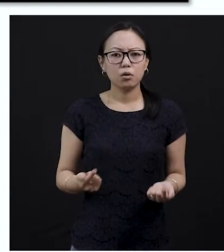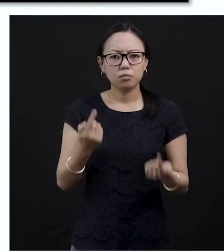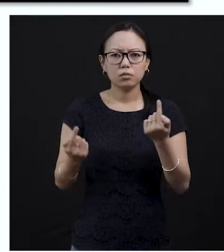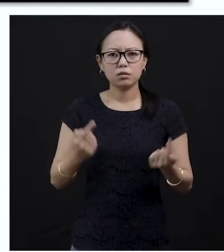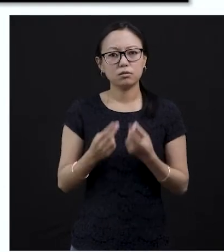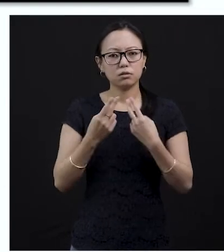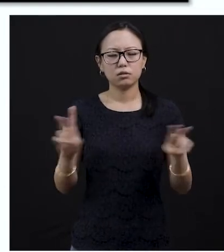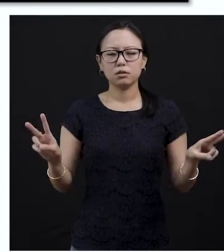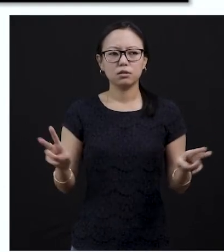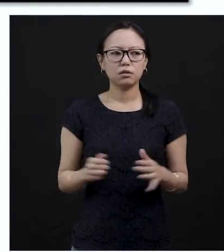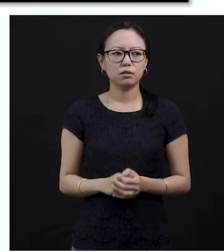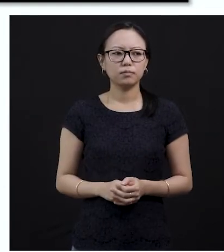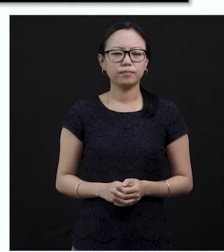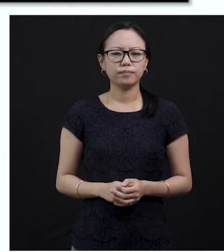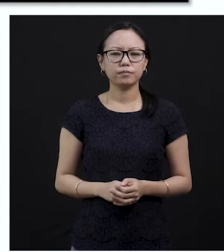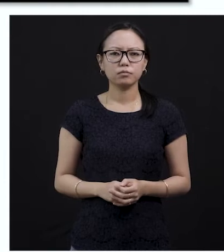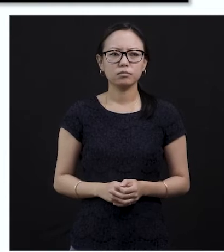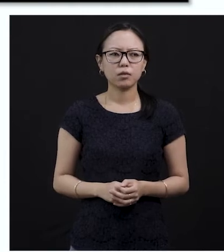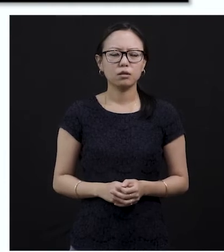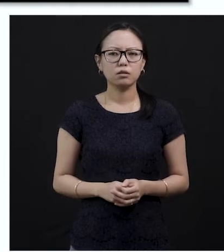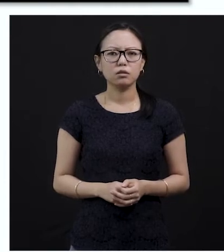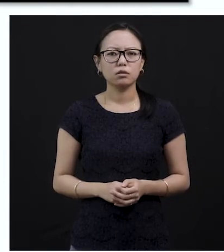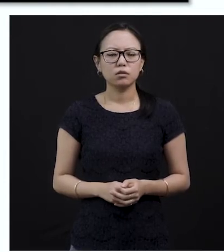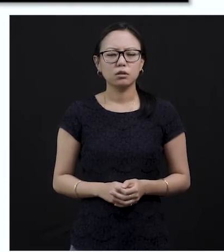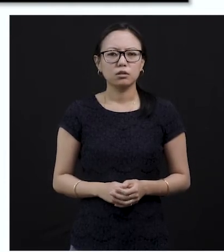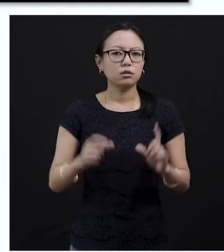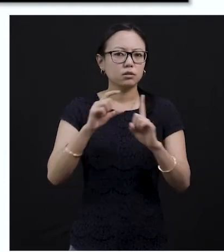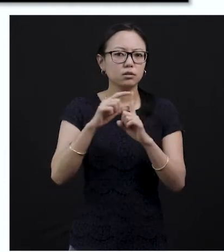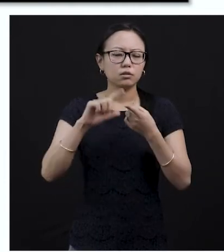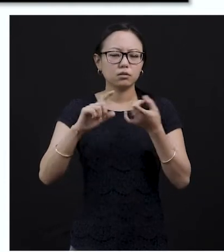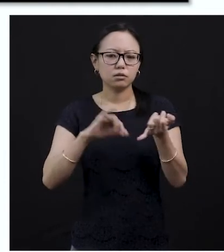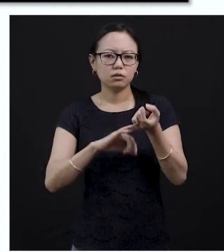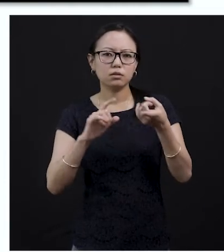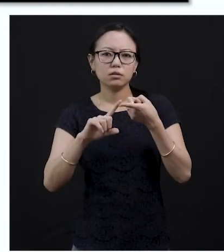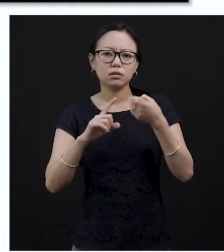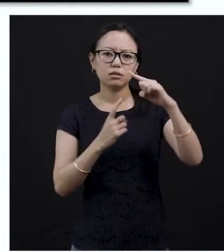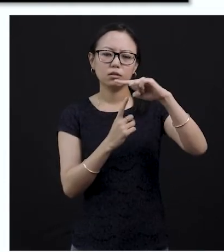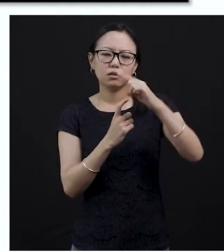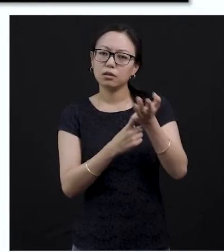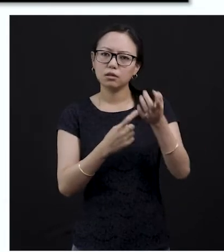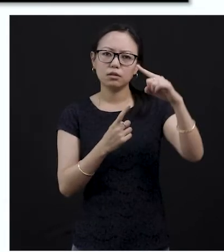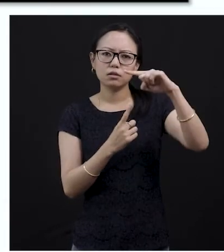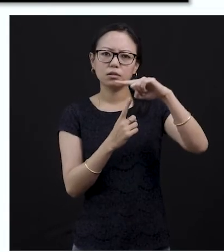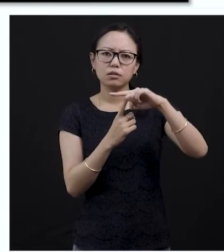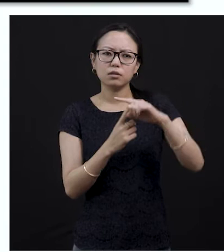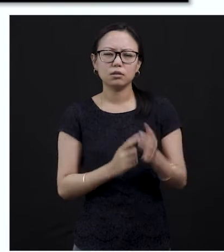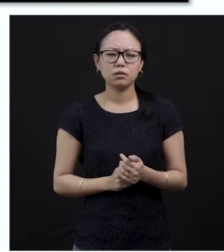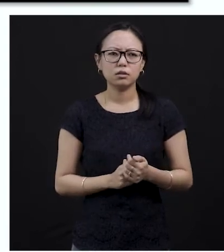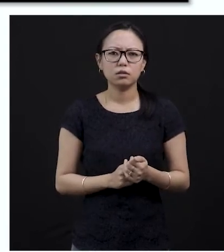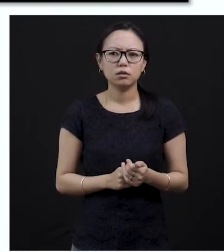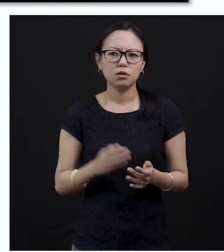are modified into spines. Spines means the thorns, or katakata. Yeah, so